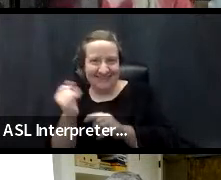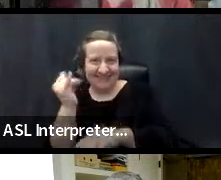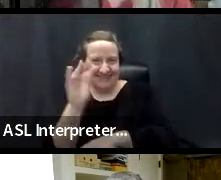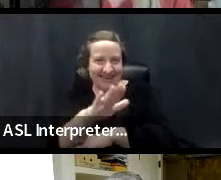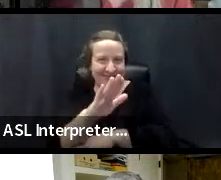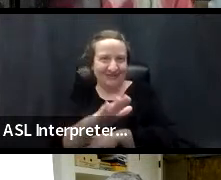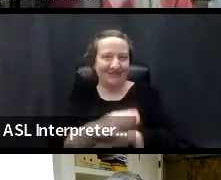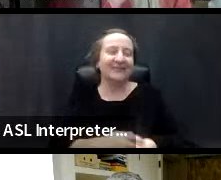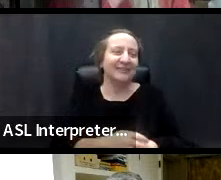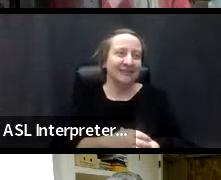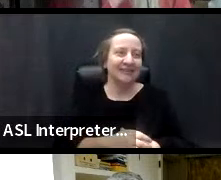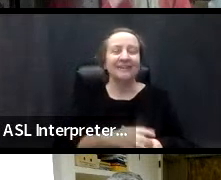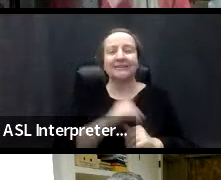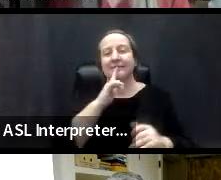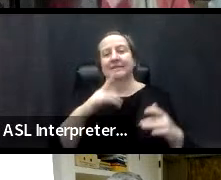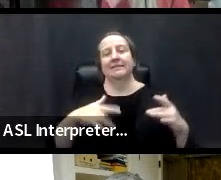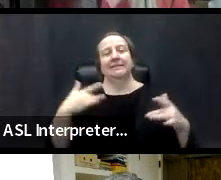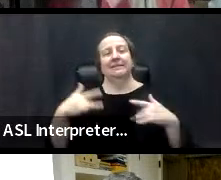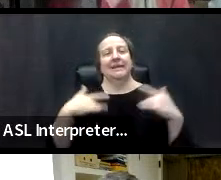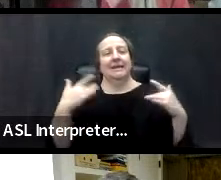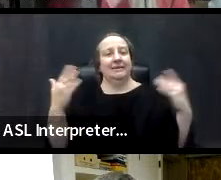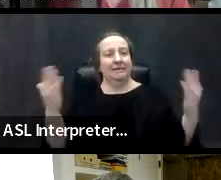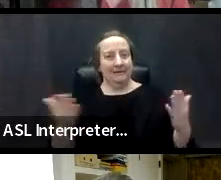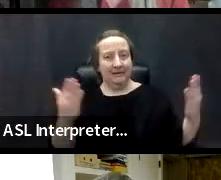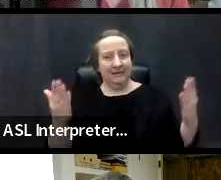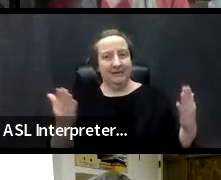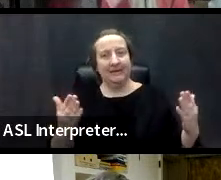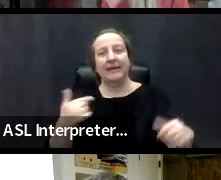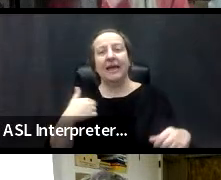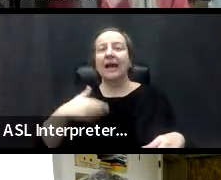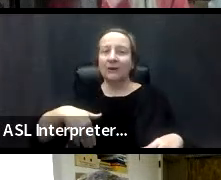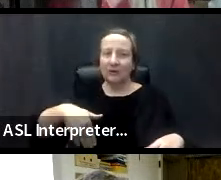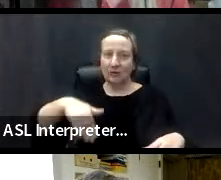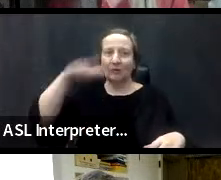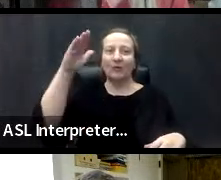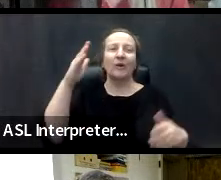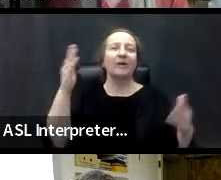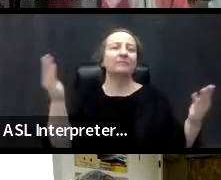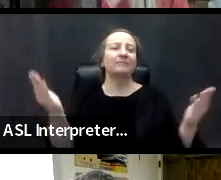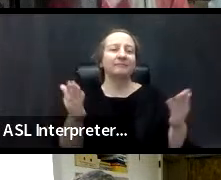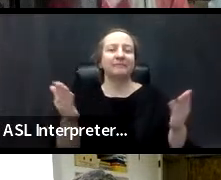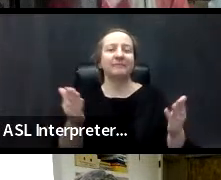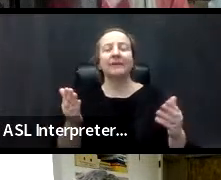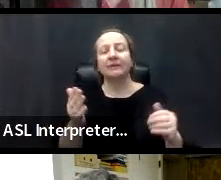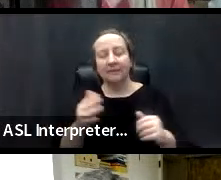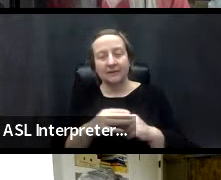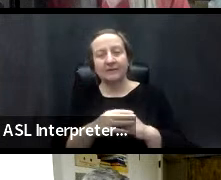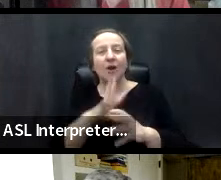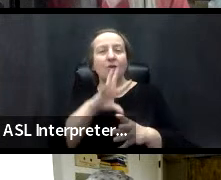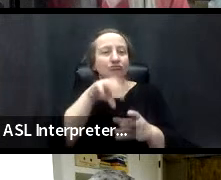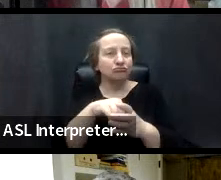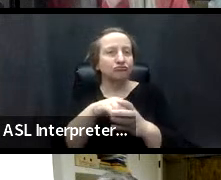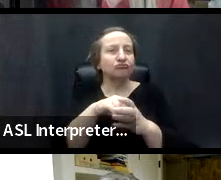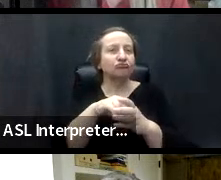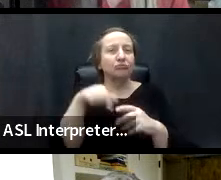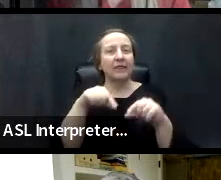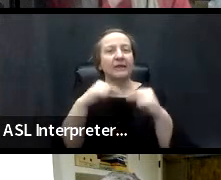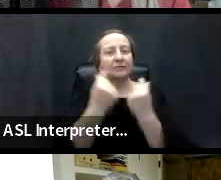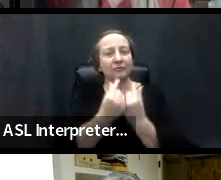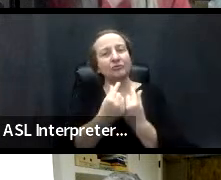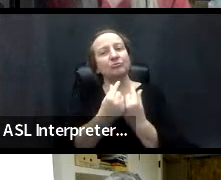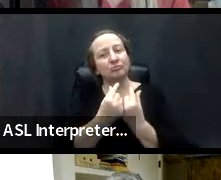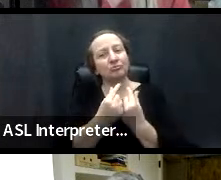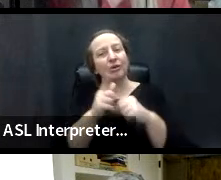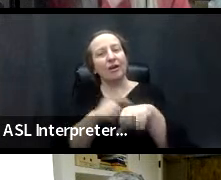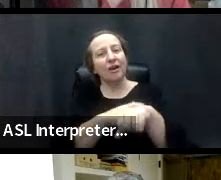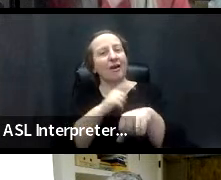afternoon. Very excited to be here. I grew up in the area, so being a part of this group is, a long